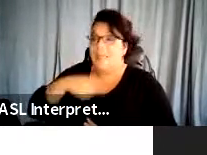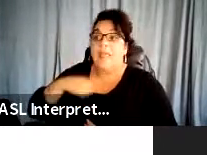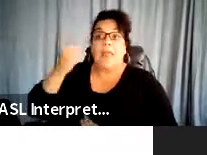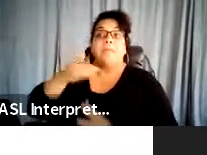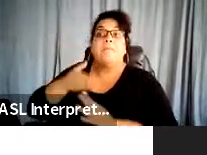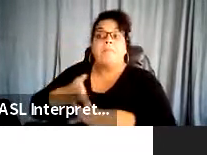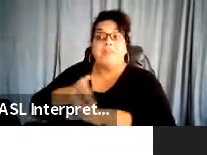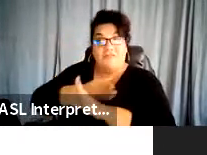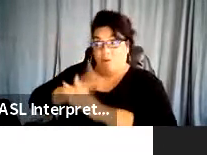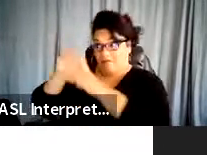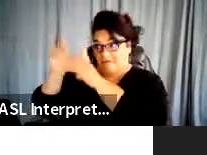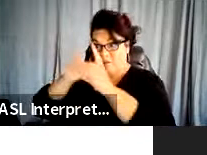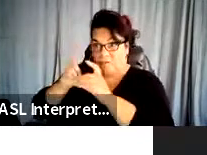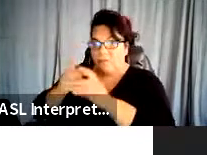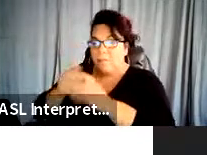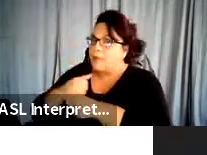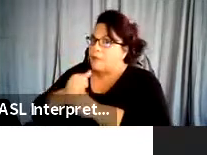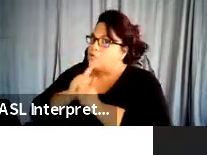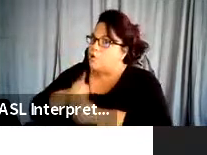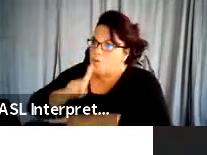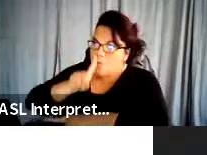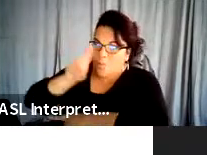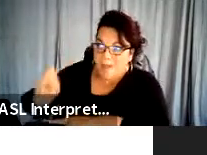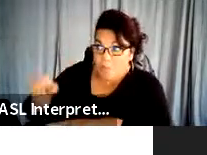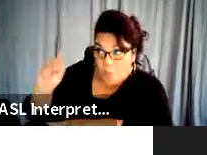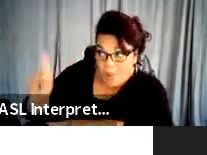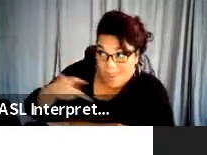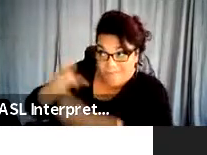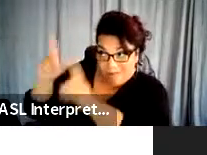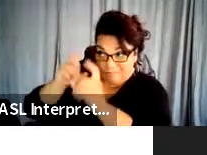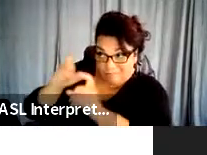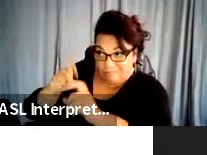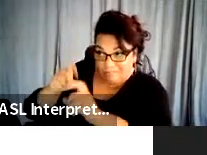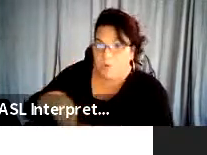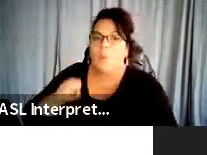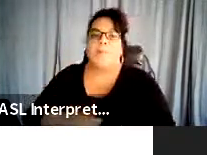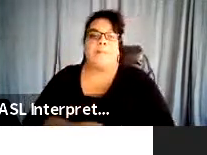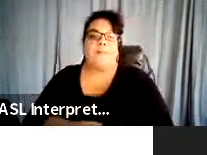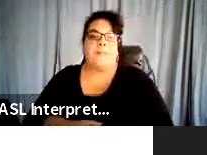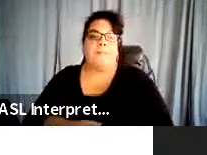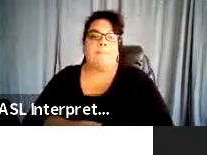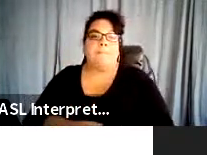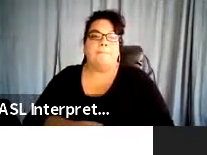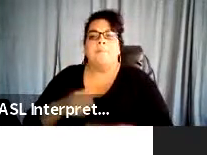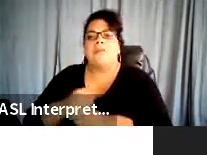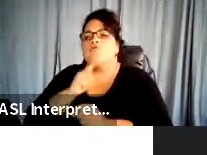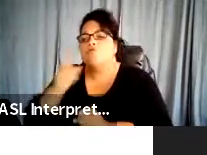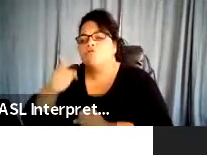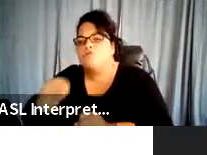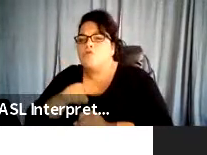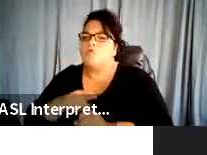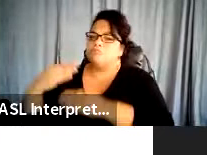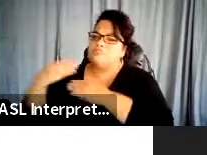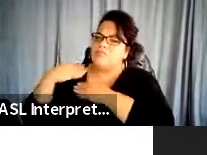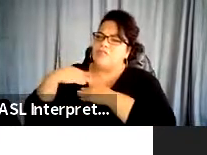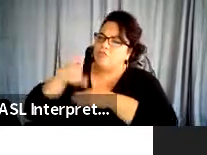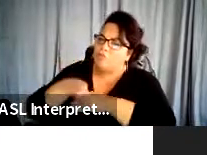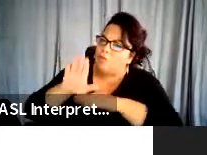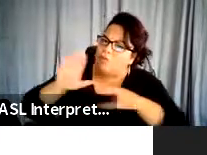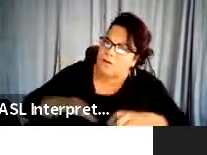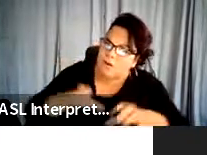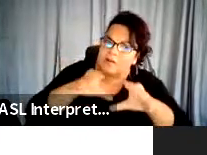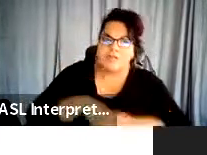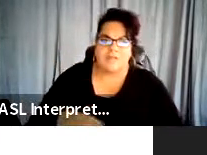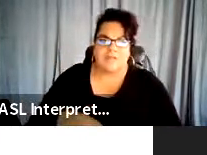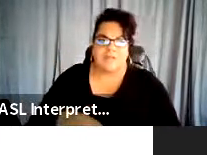or crossing other personal boundaries. Be responsible for your actions, and be aware that